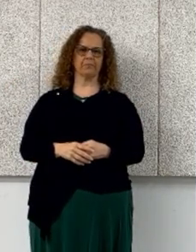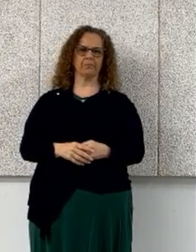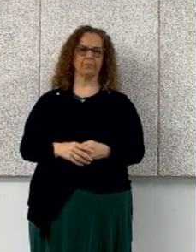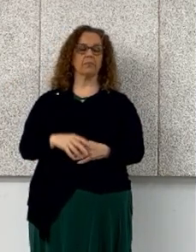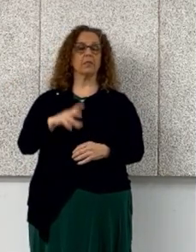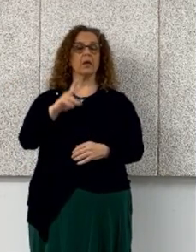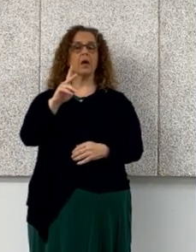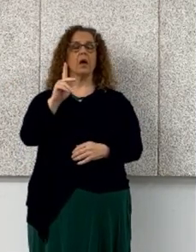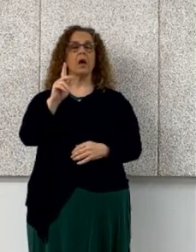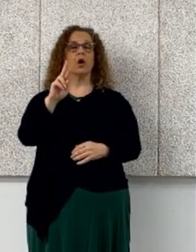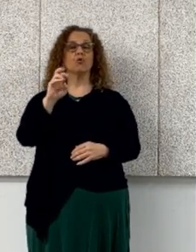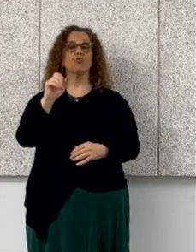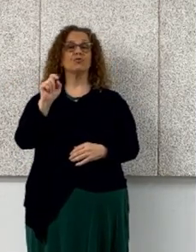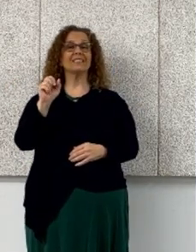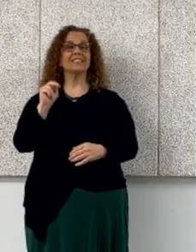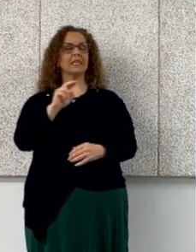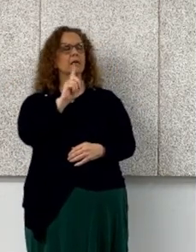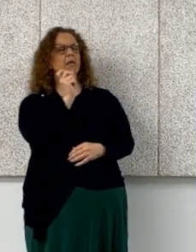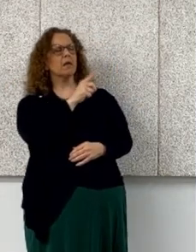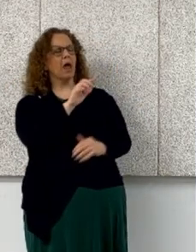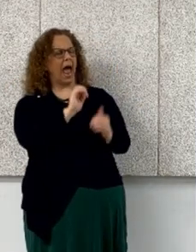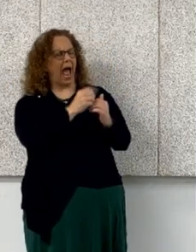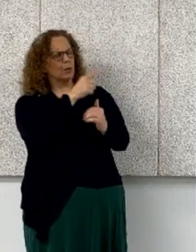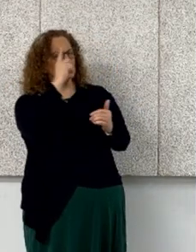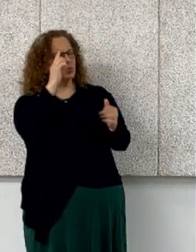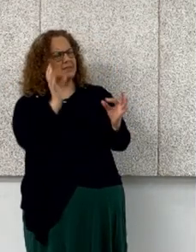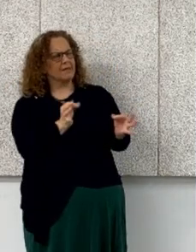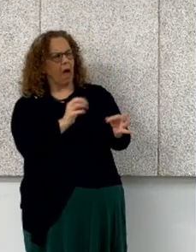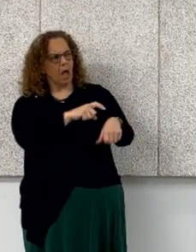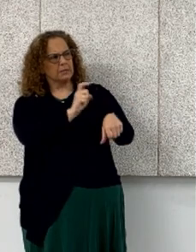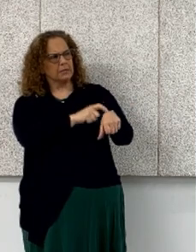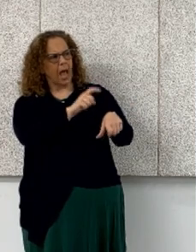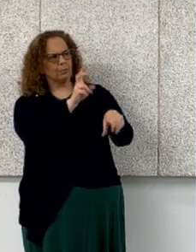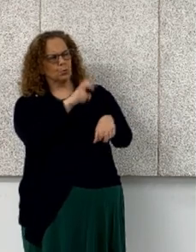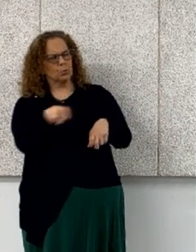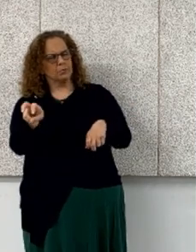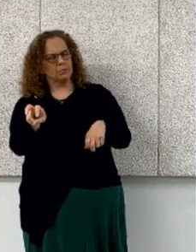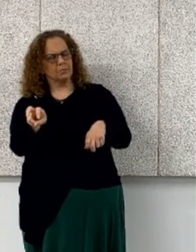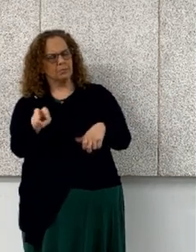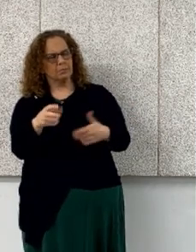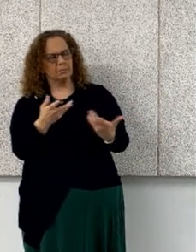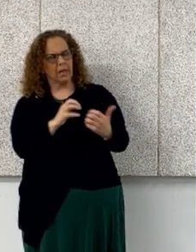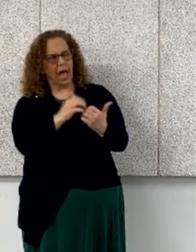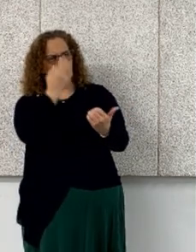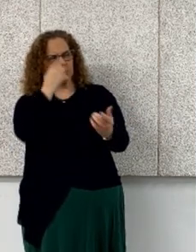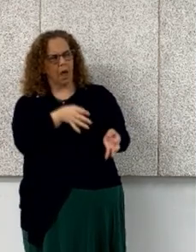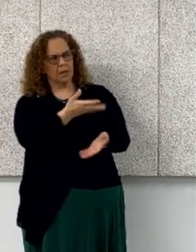Kristin, can I ask you, how did you decide it was the right time to move on? I feel